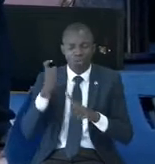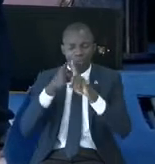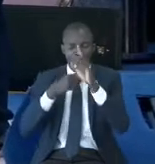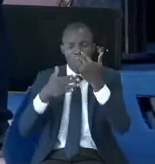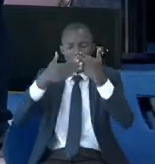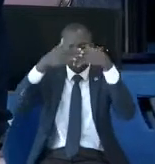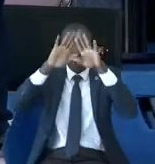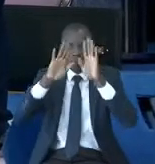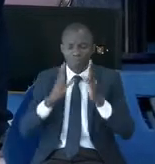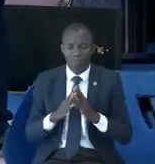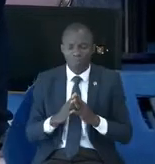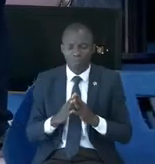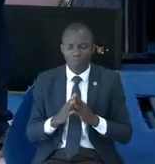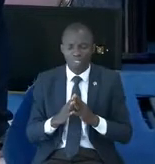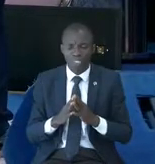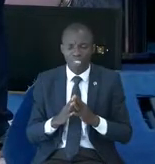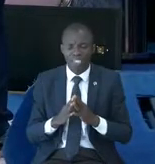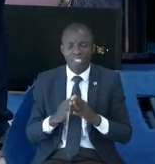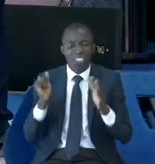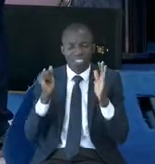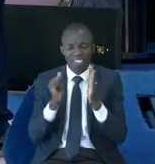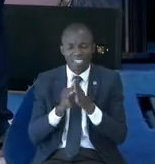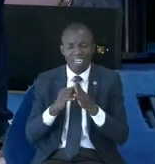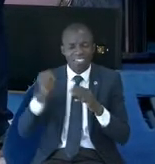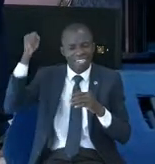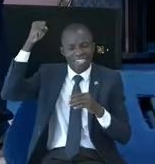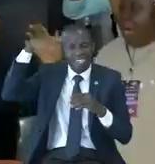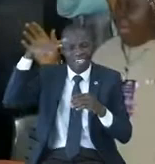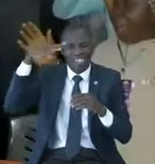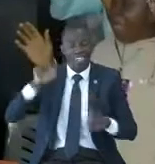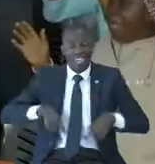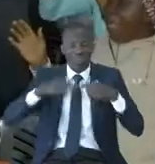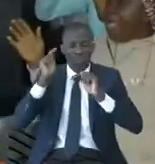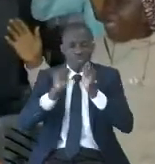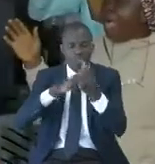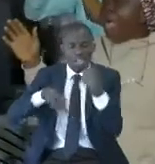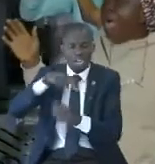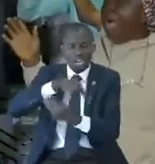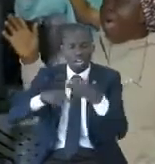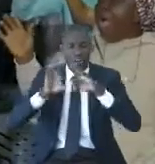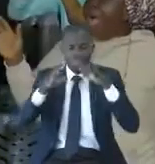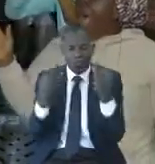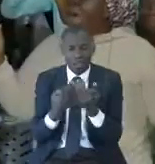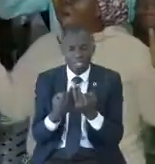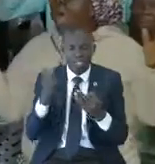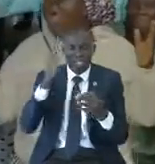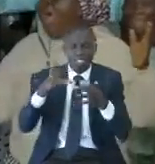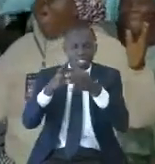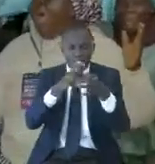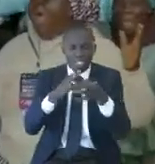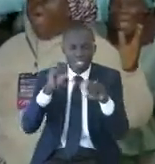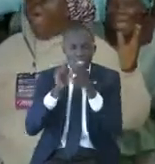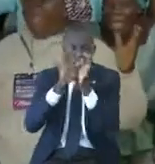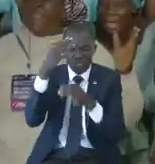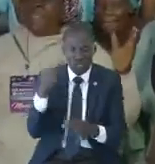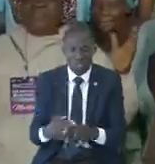heaven. Amen. That lives will turn around. Amen. Families reunited.